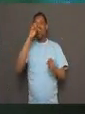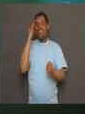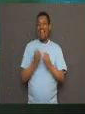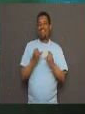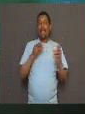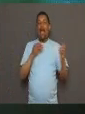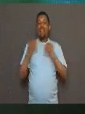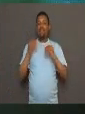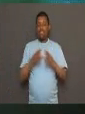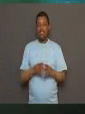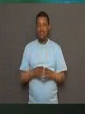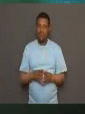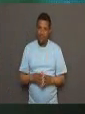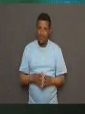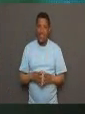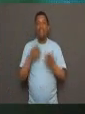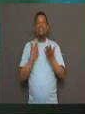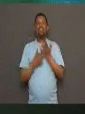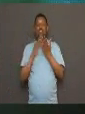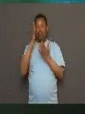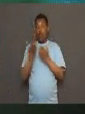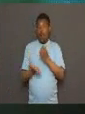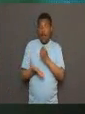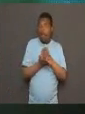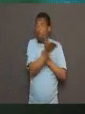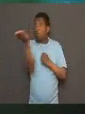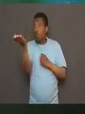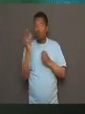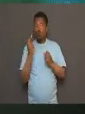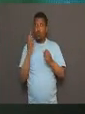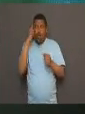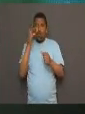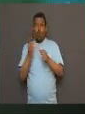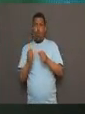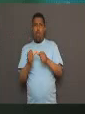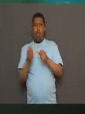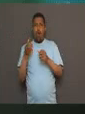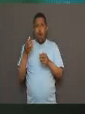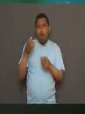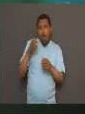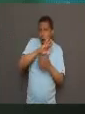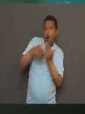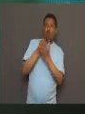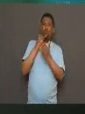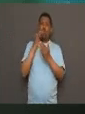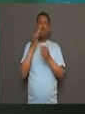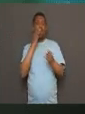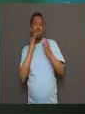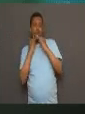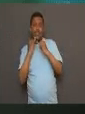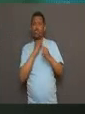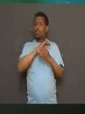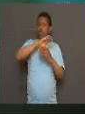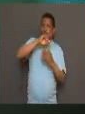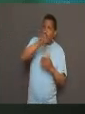last activity. This will help you to recall all of the information you